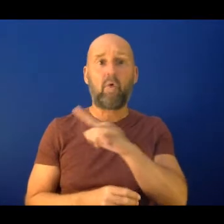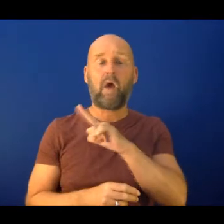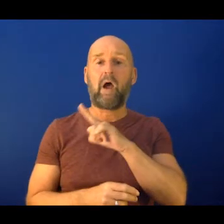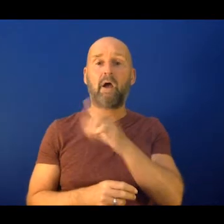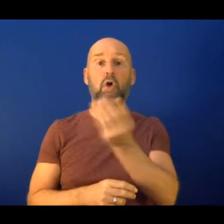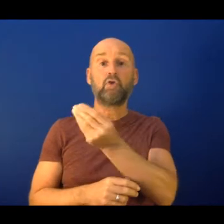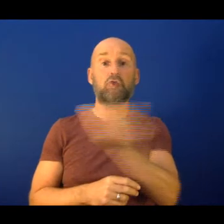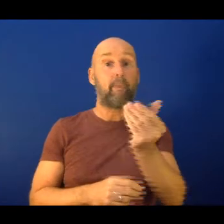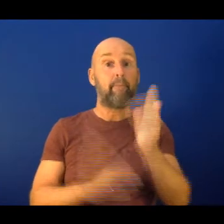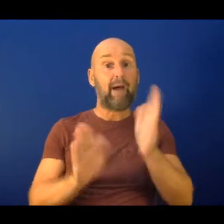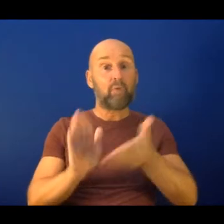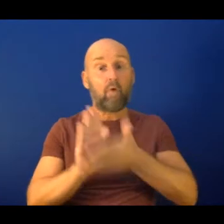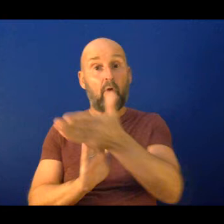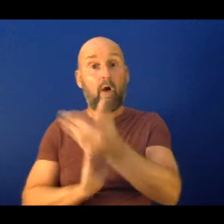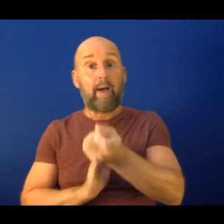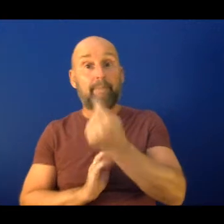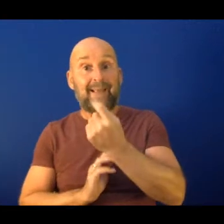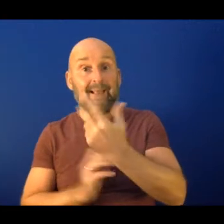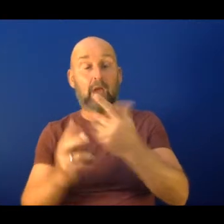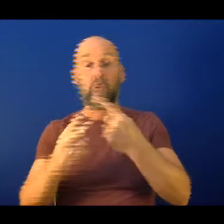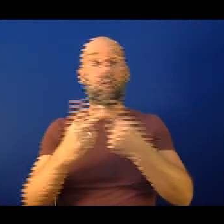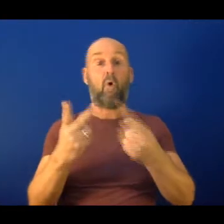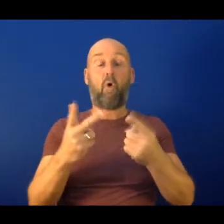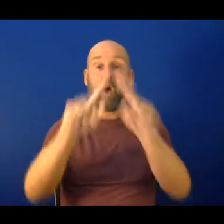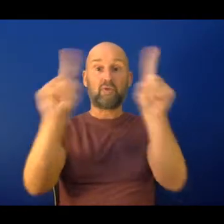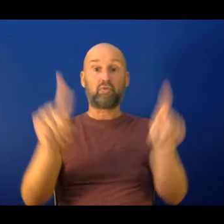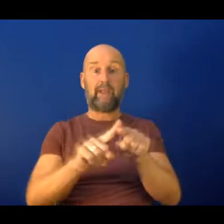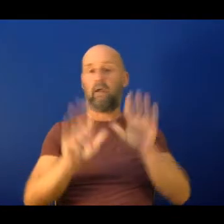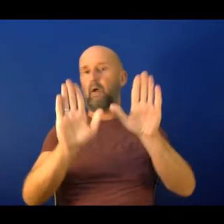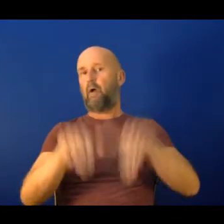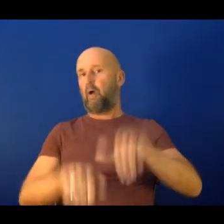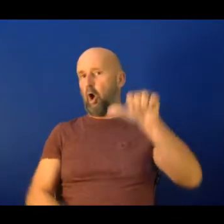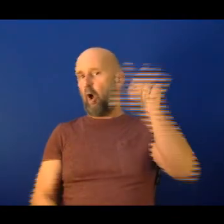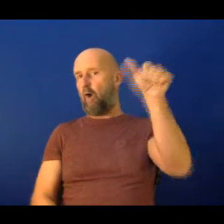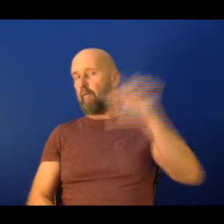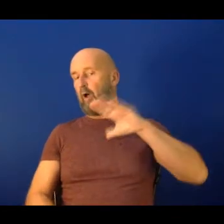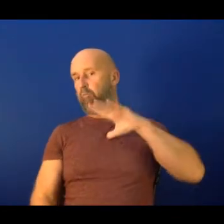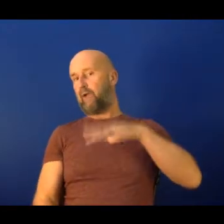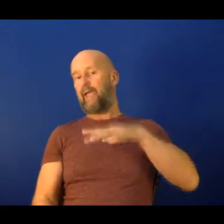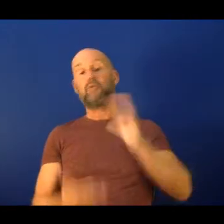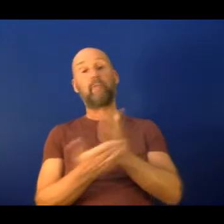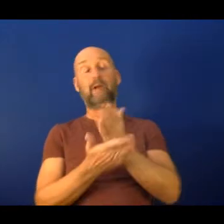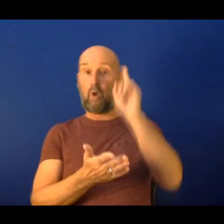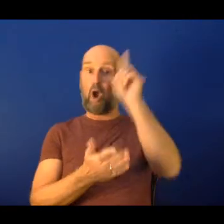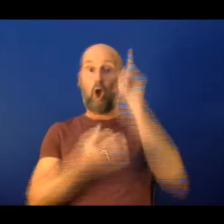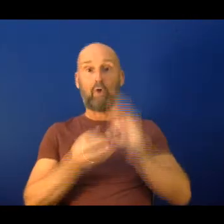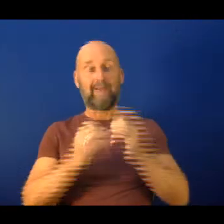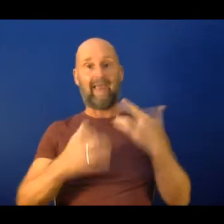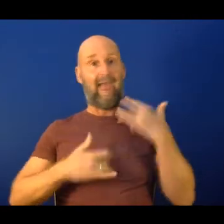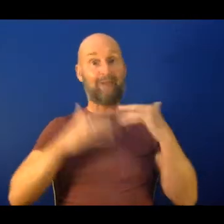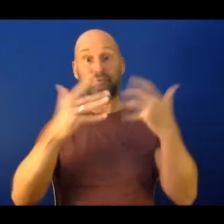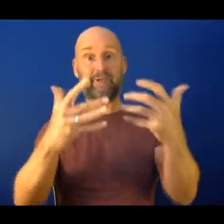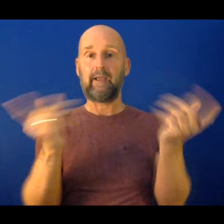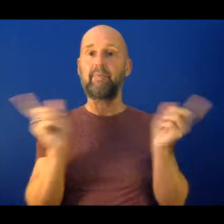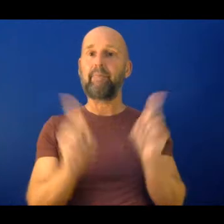have medication to take or just need a screen break to ensure their creativity and their energy levels.